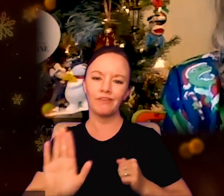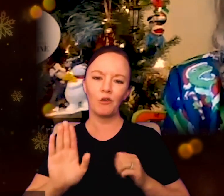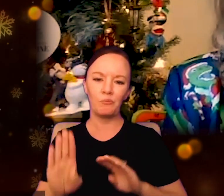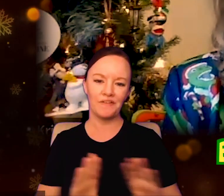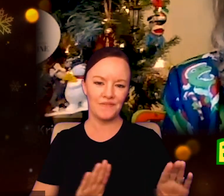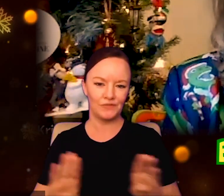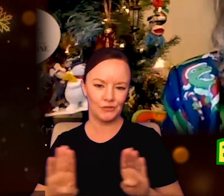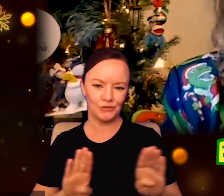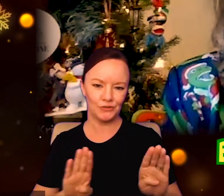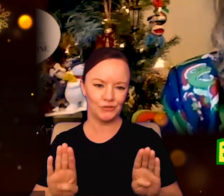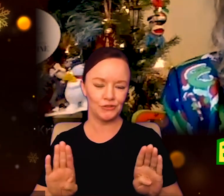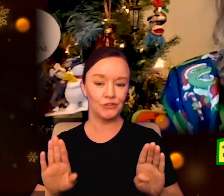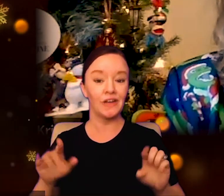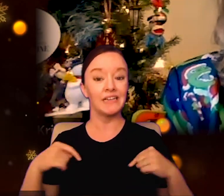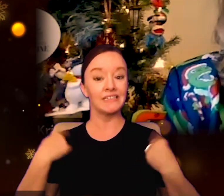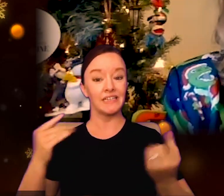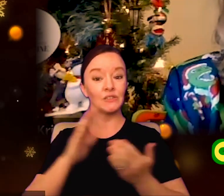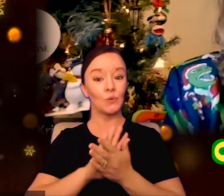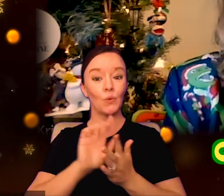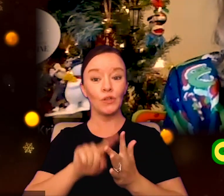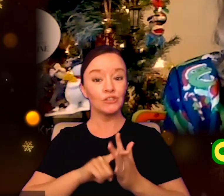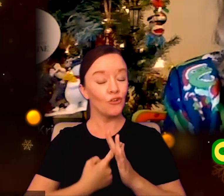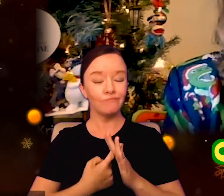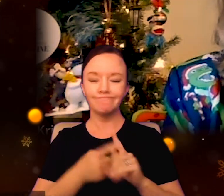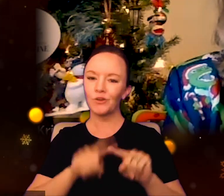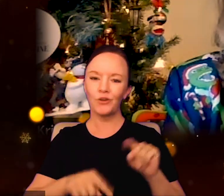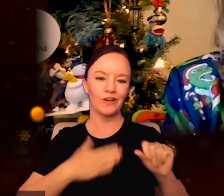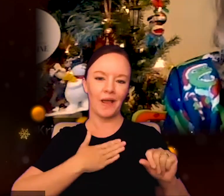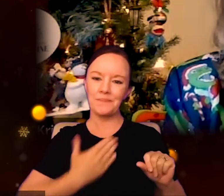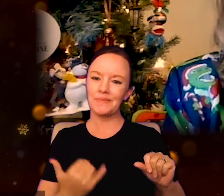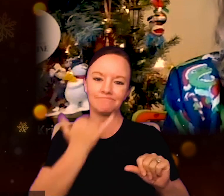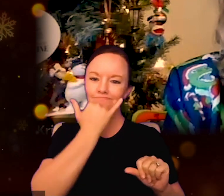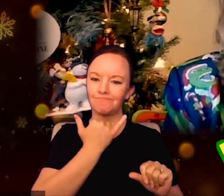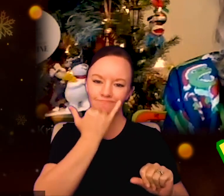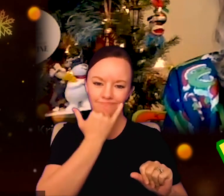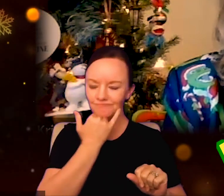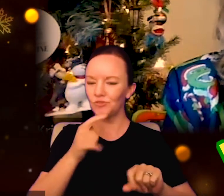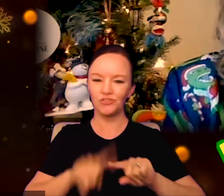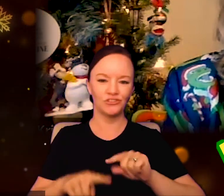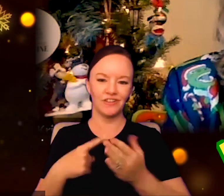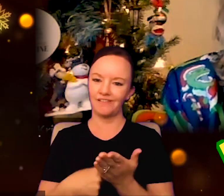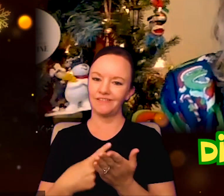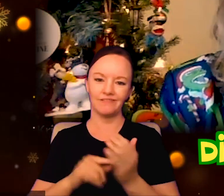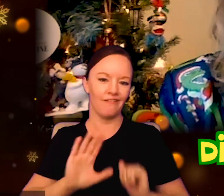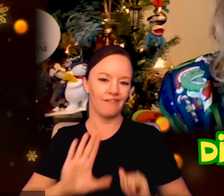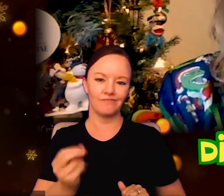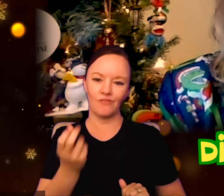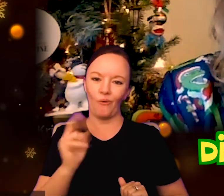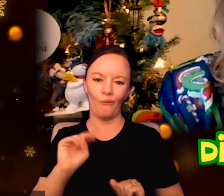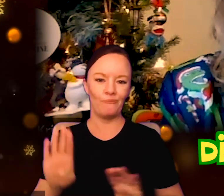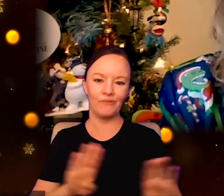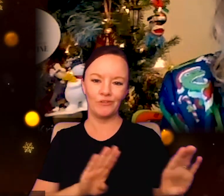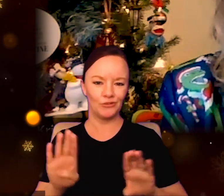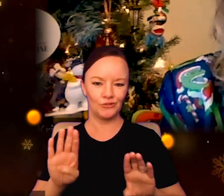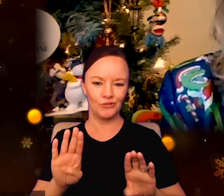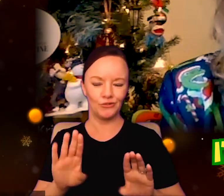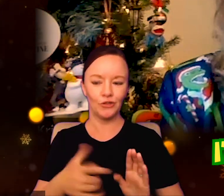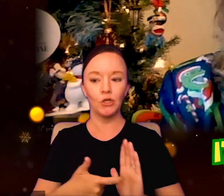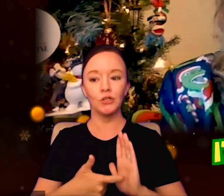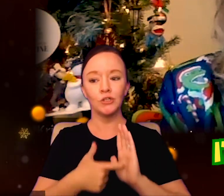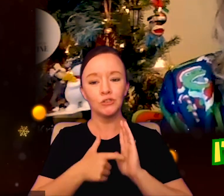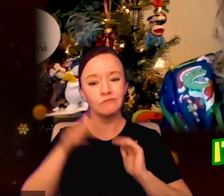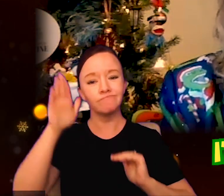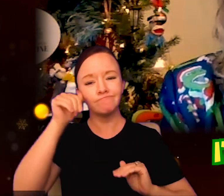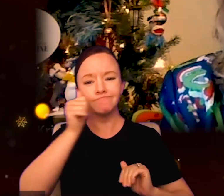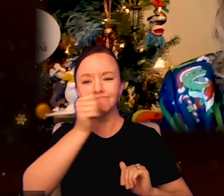typically struggled with behavior, and since the beginning of school has been unable to admit wrongdoing or to discuss the behavior. It